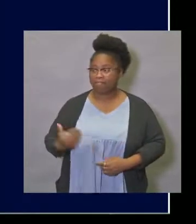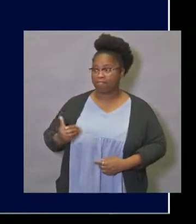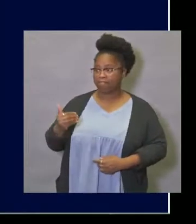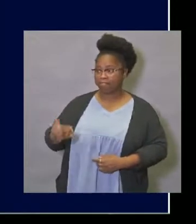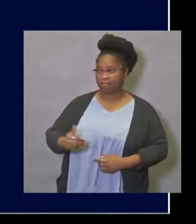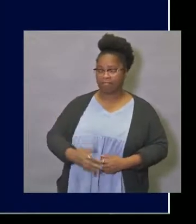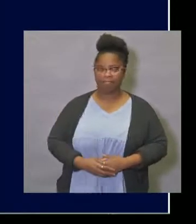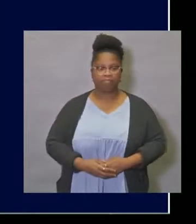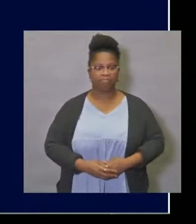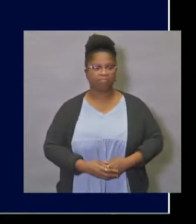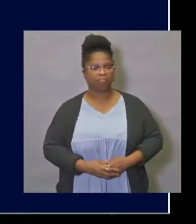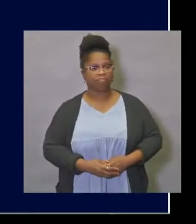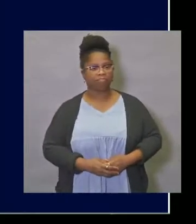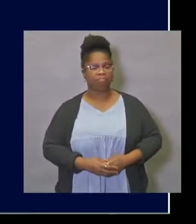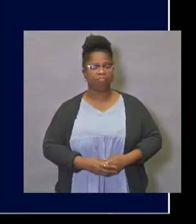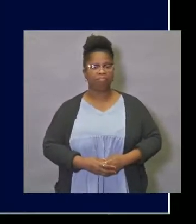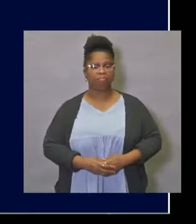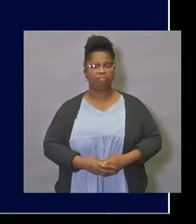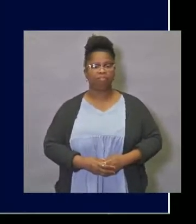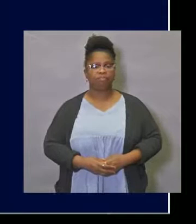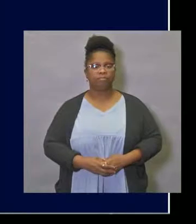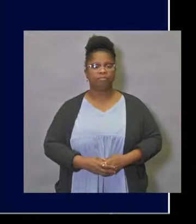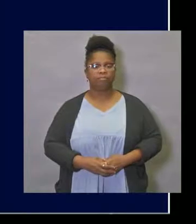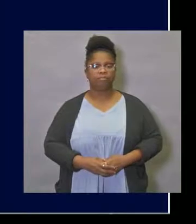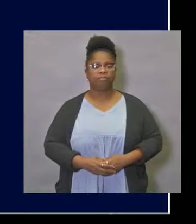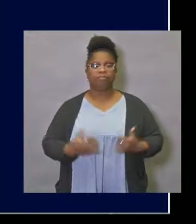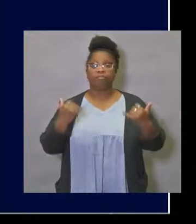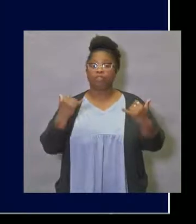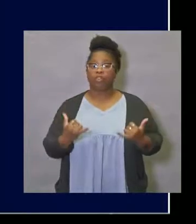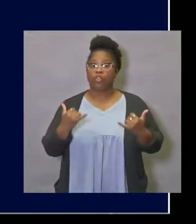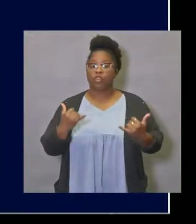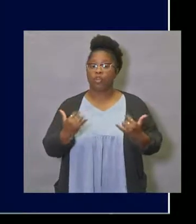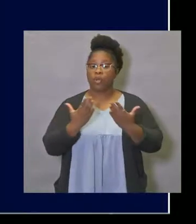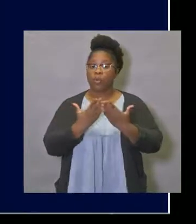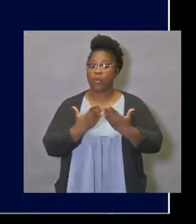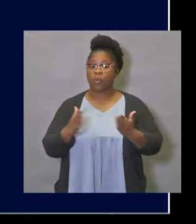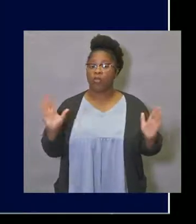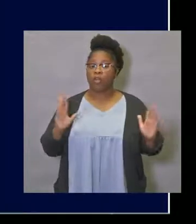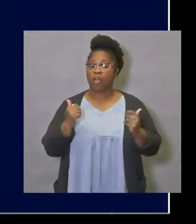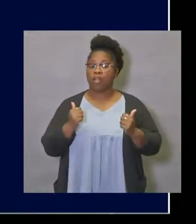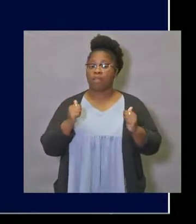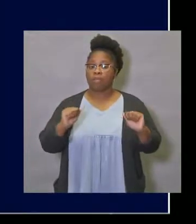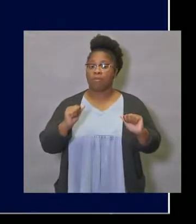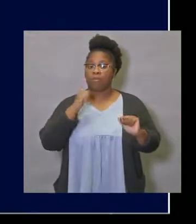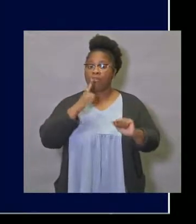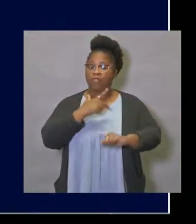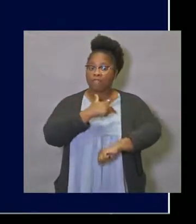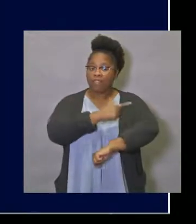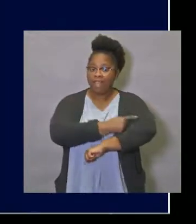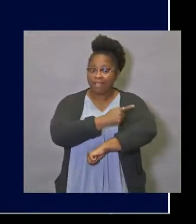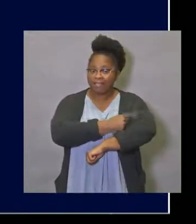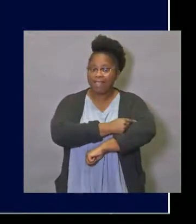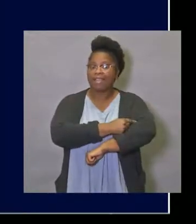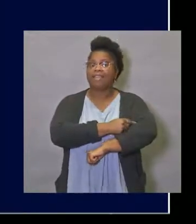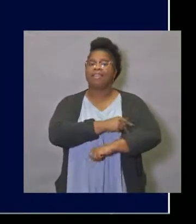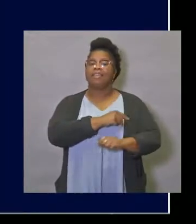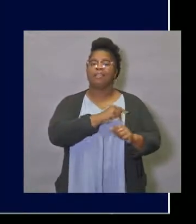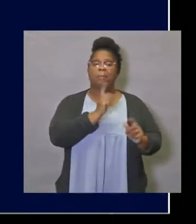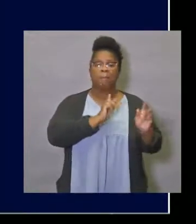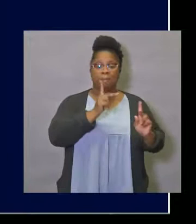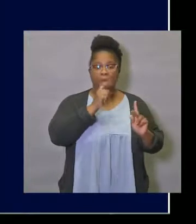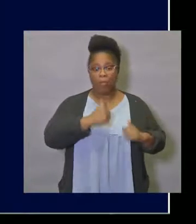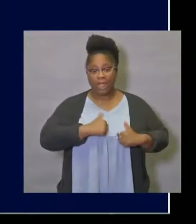To update you on our current overall efforts to vaccinate residents and workers in LA